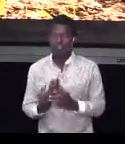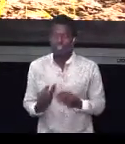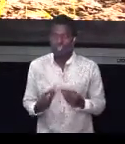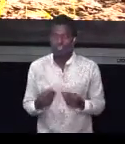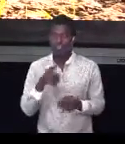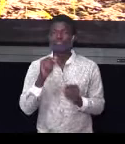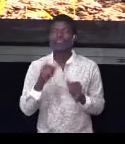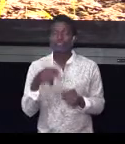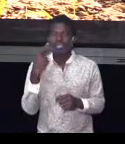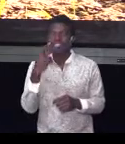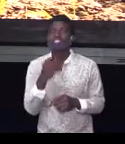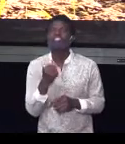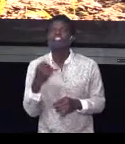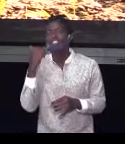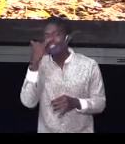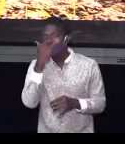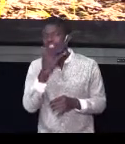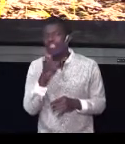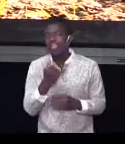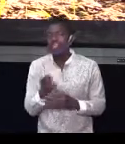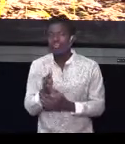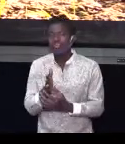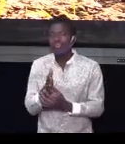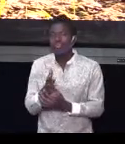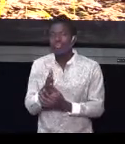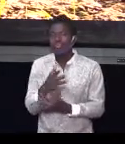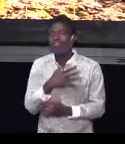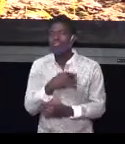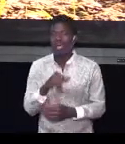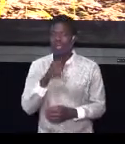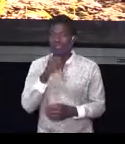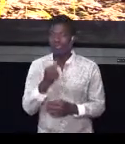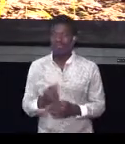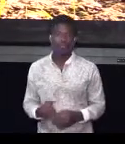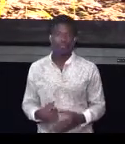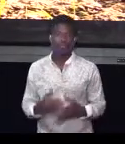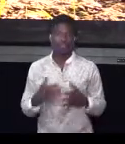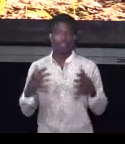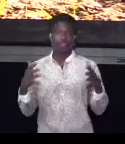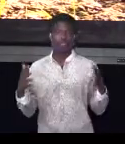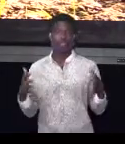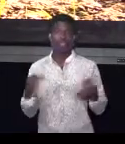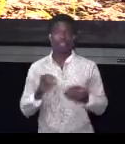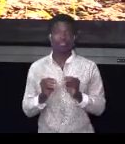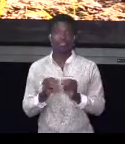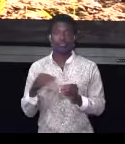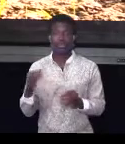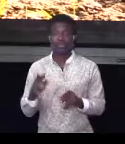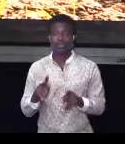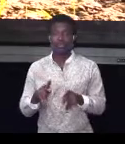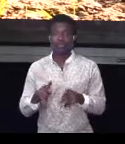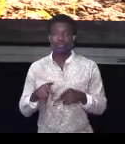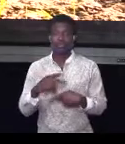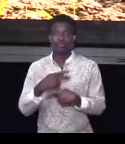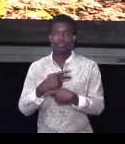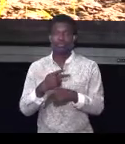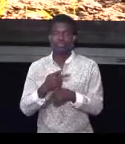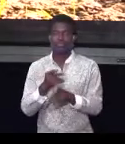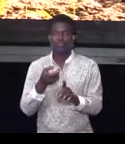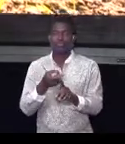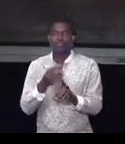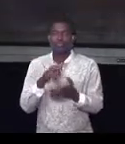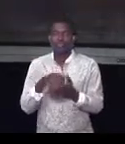soil. You can see the yellowish leaf, and they will not have a larger quantity of produce from